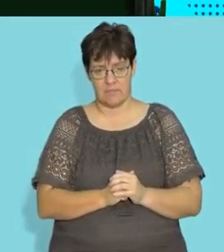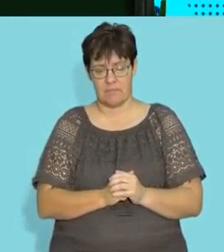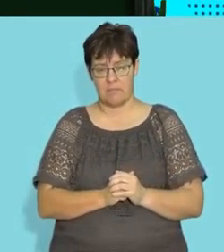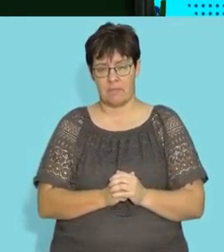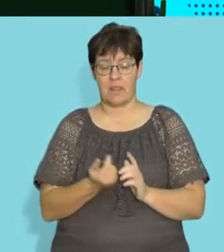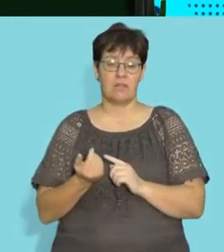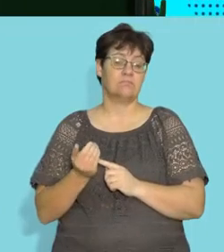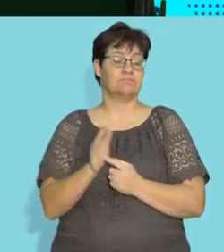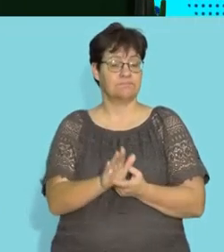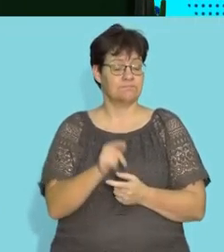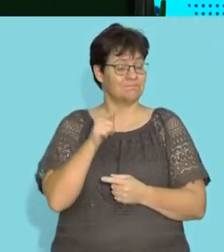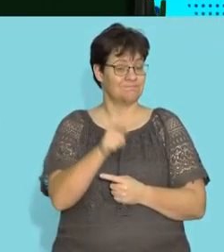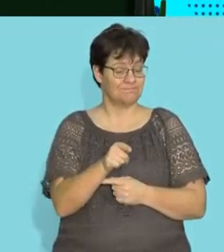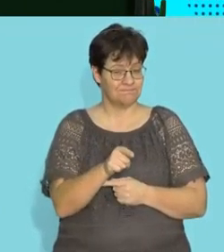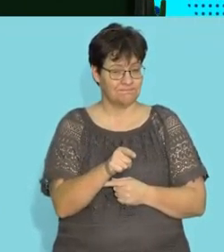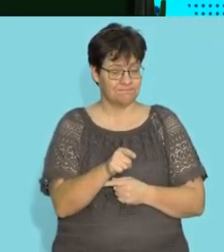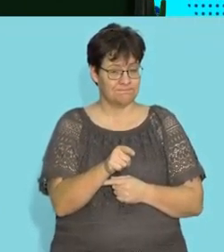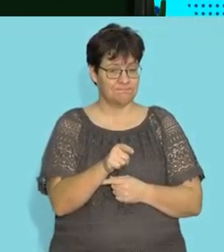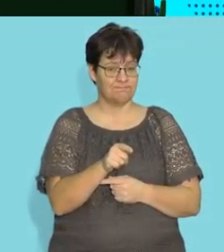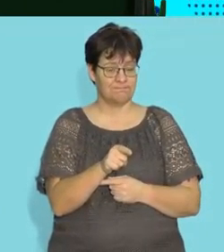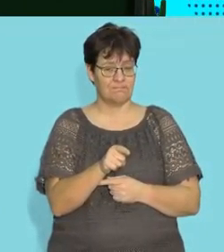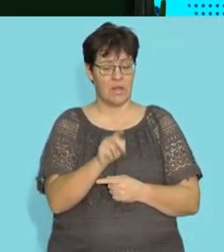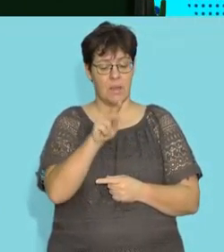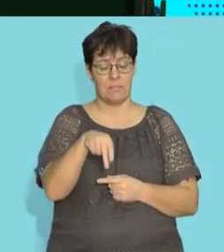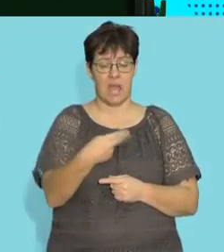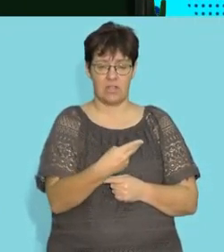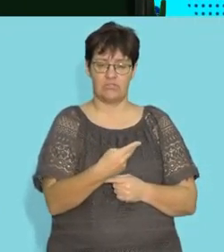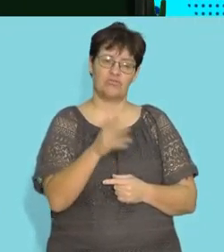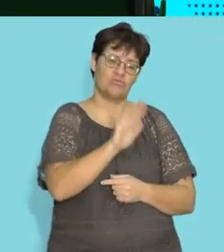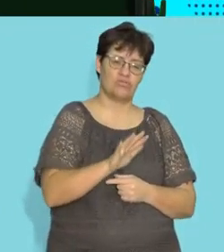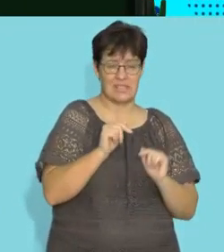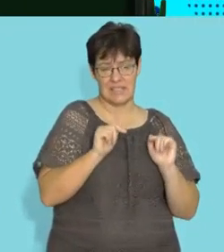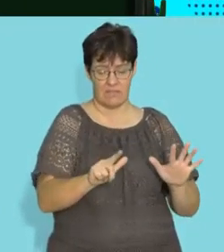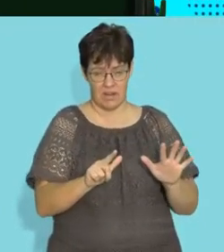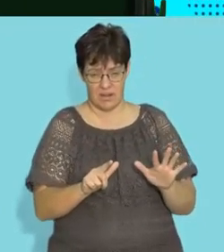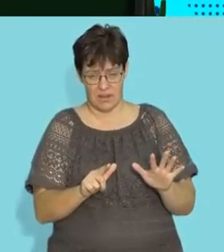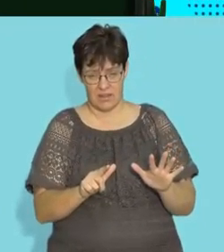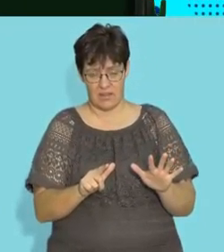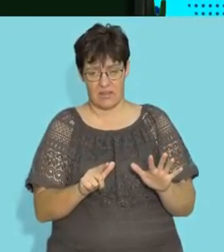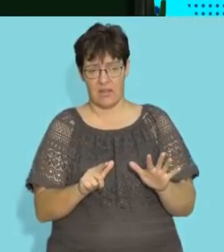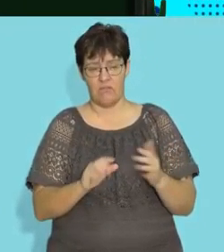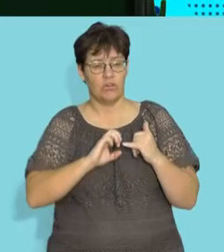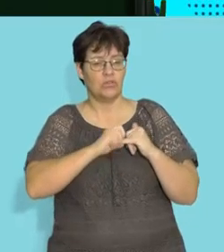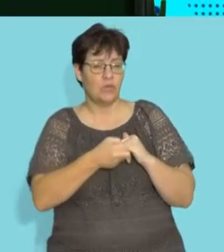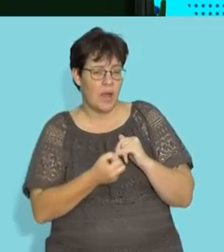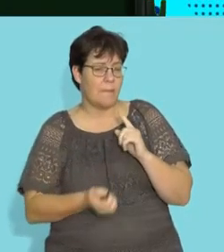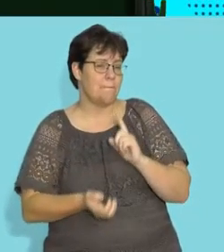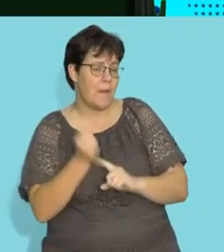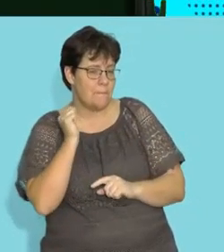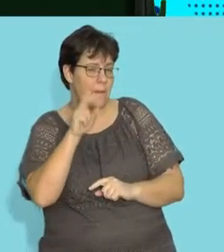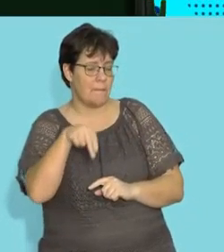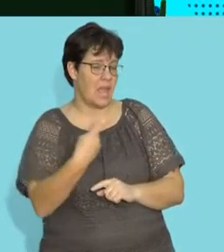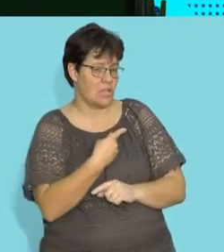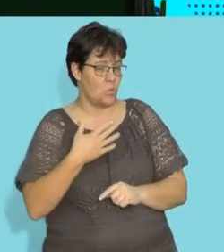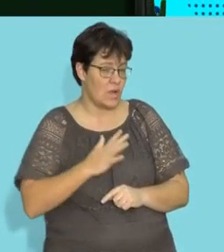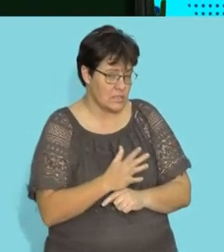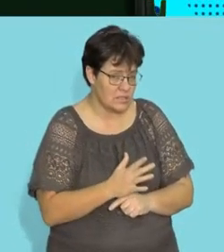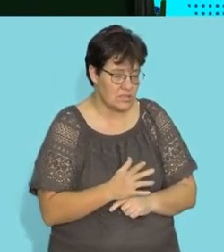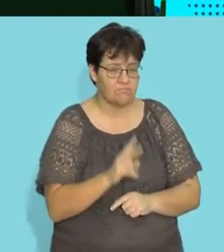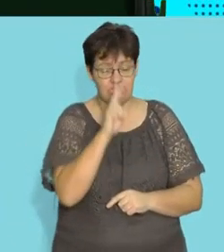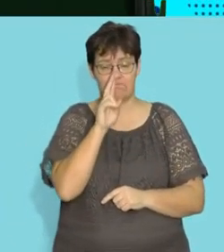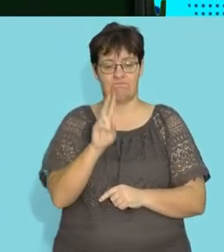only happens when we have a strong acid reacting with a strong base, that we have a salt that will have a pH